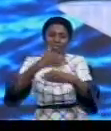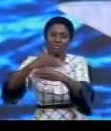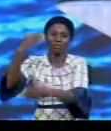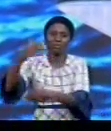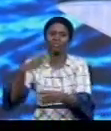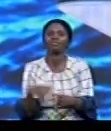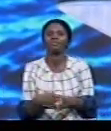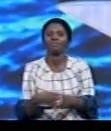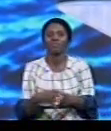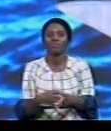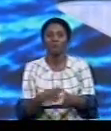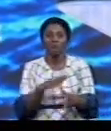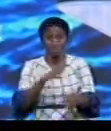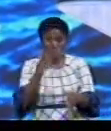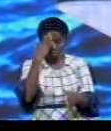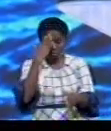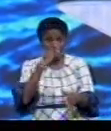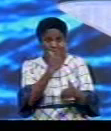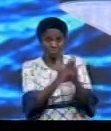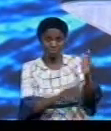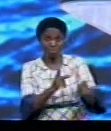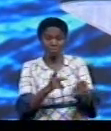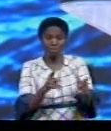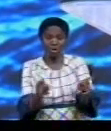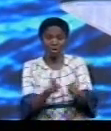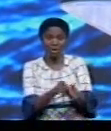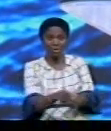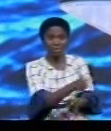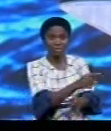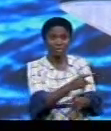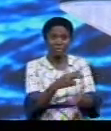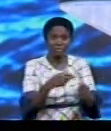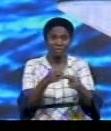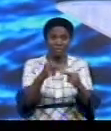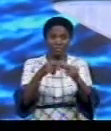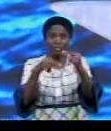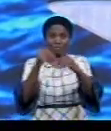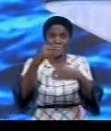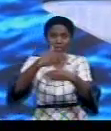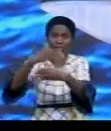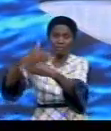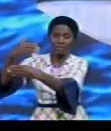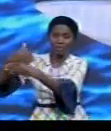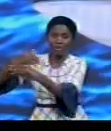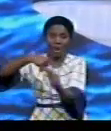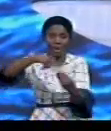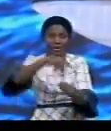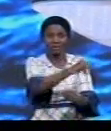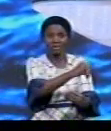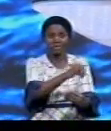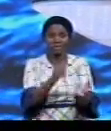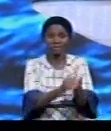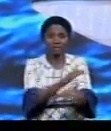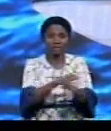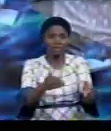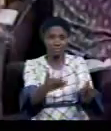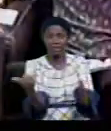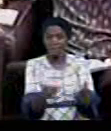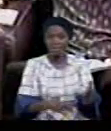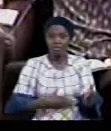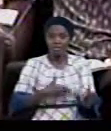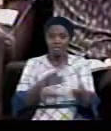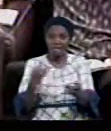in at a time when they are sleeping. When you are sleeping, no uninvited guests will come to your